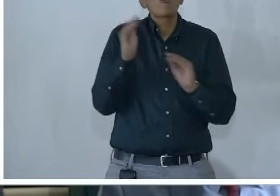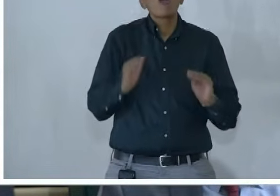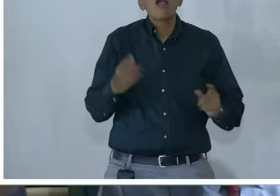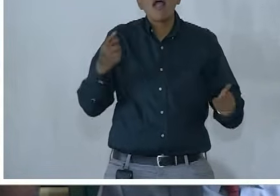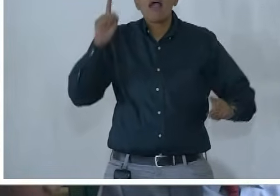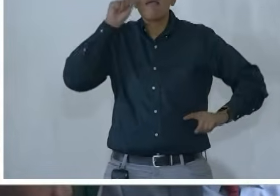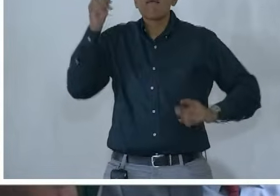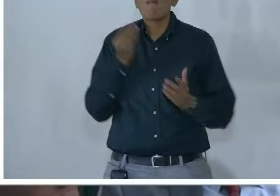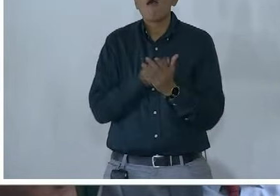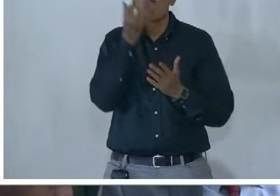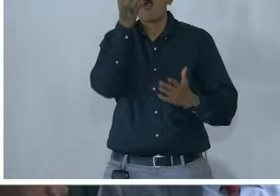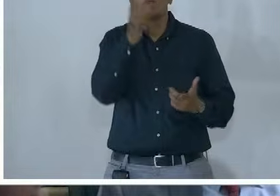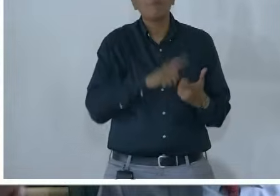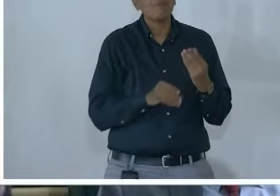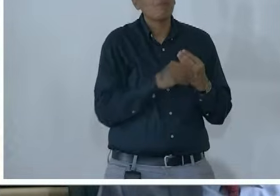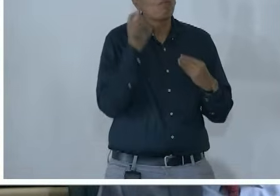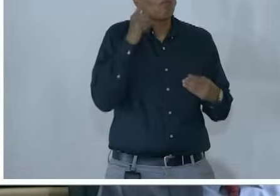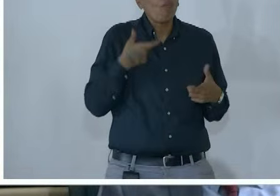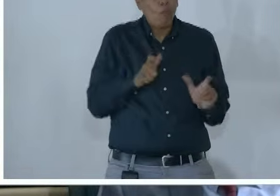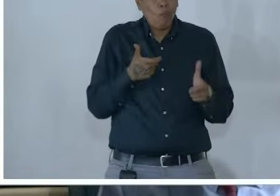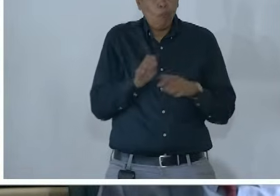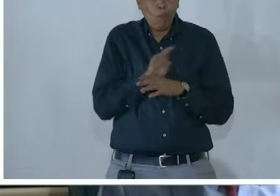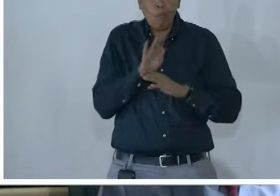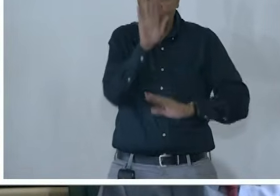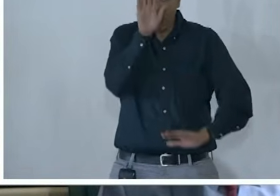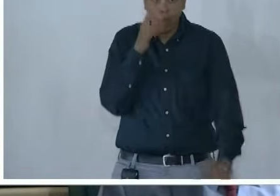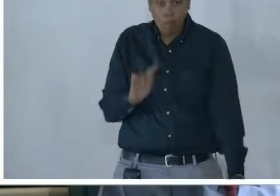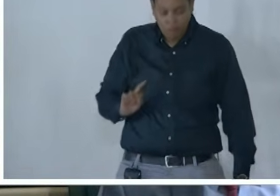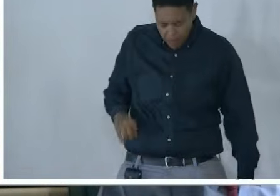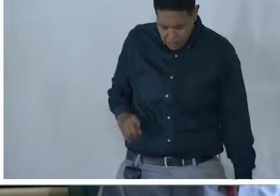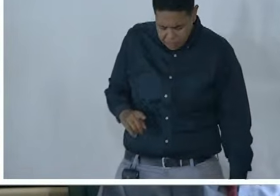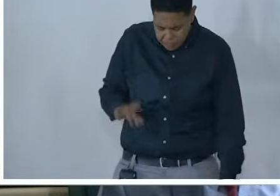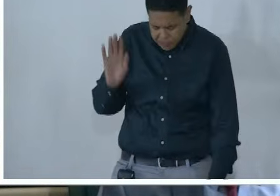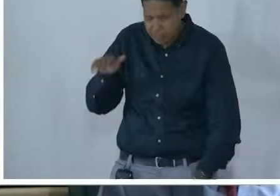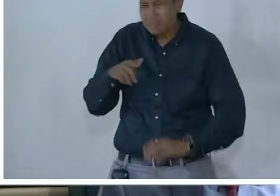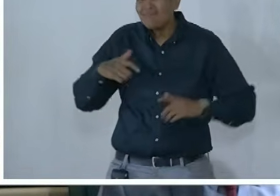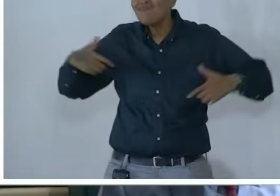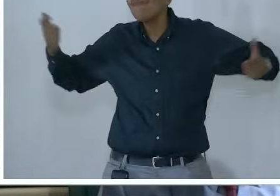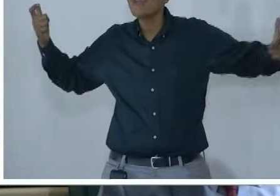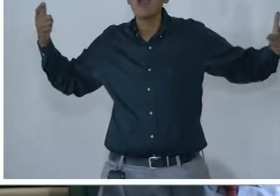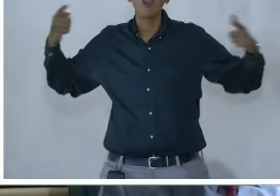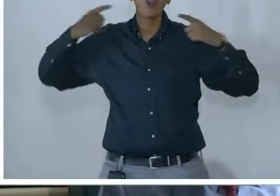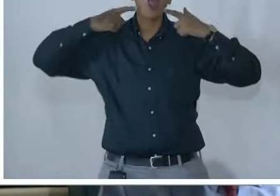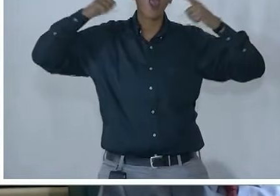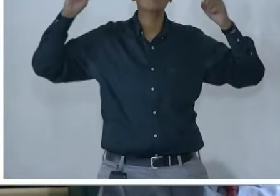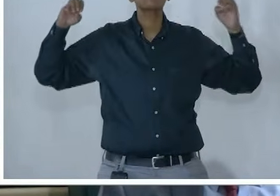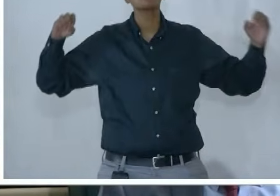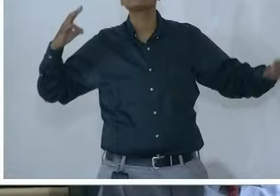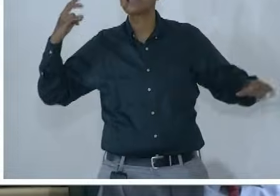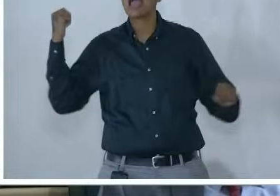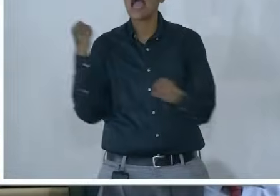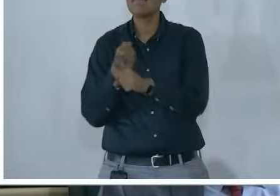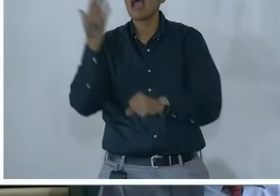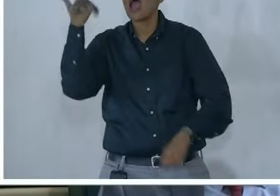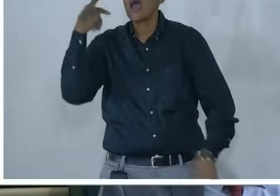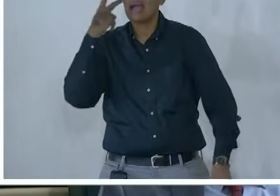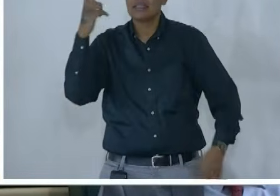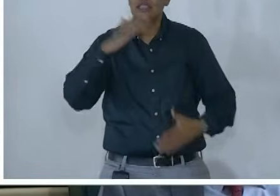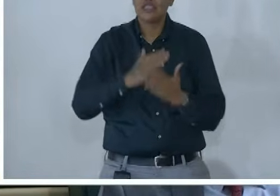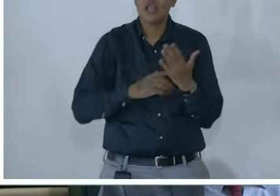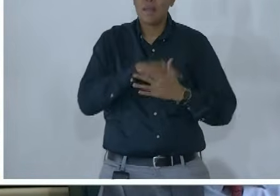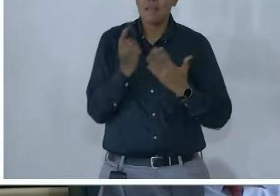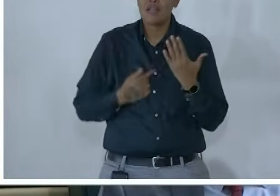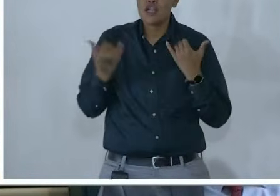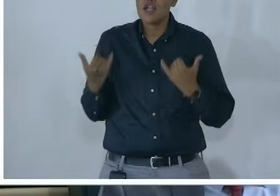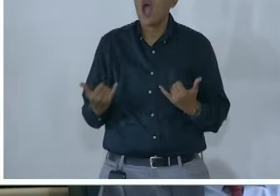for procurement for MSMEs. Grand announcement 7 years ago. I'm seeing some steps now. But